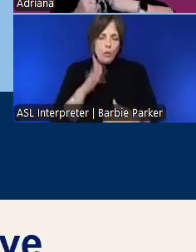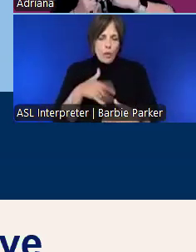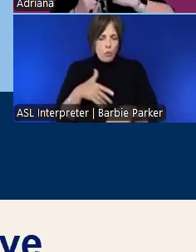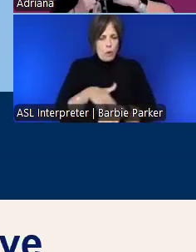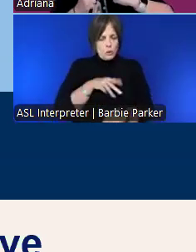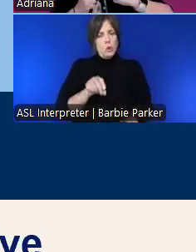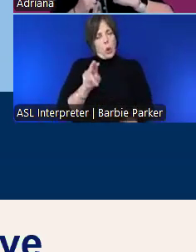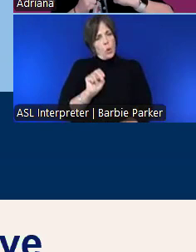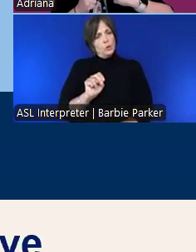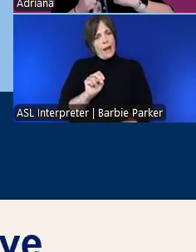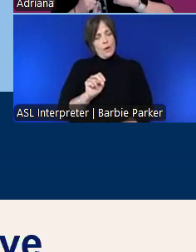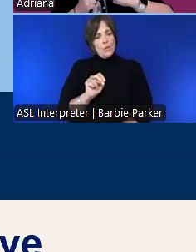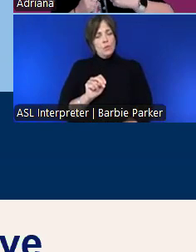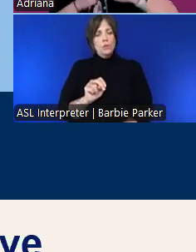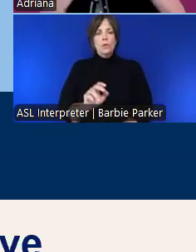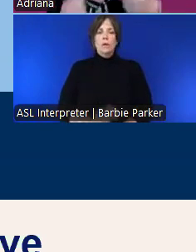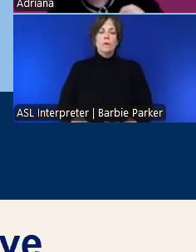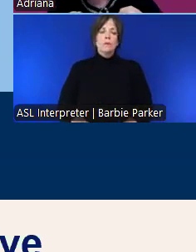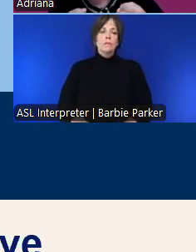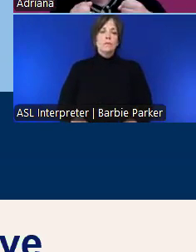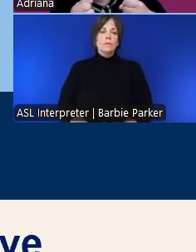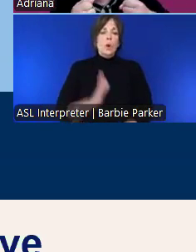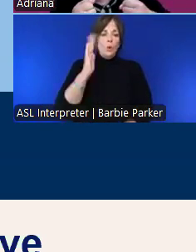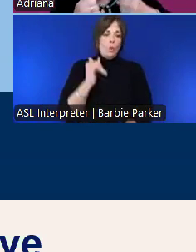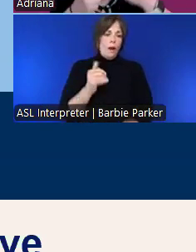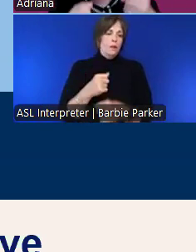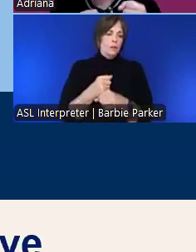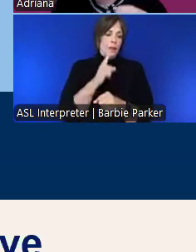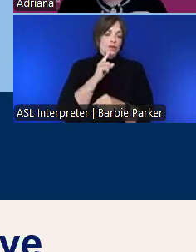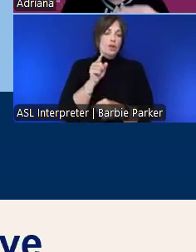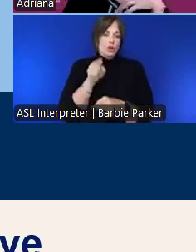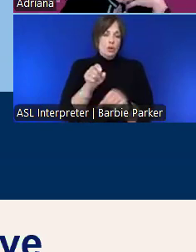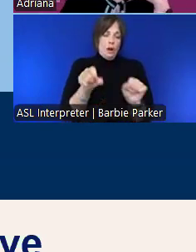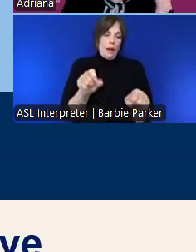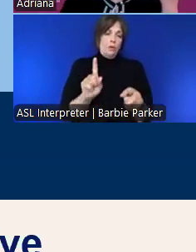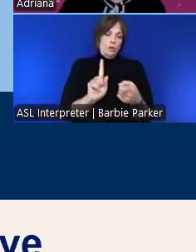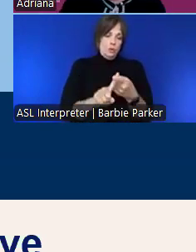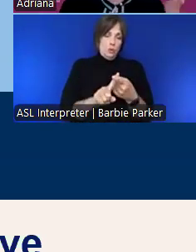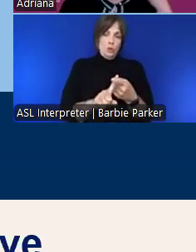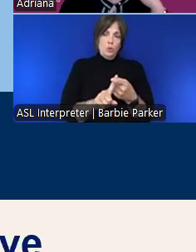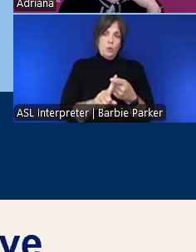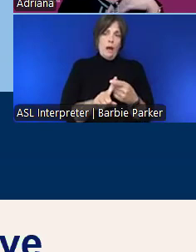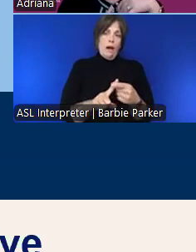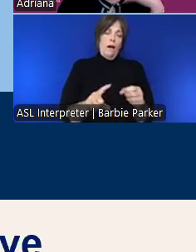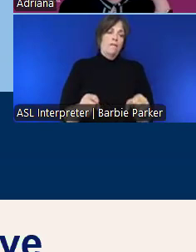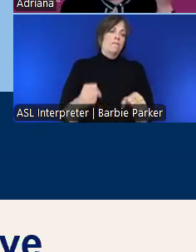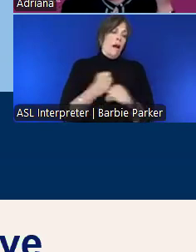down to make sure that you're gonna be able to do that, to be able to fight